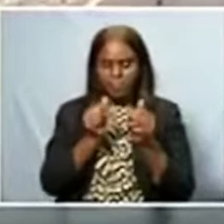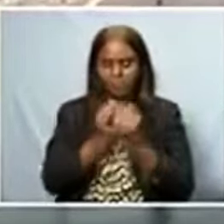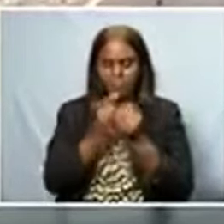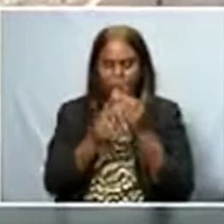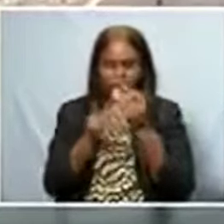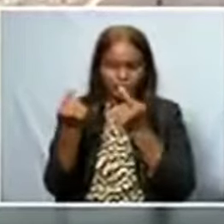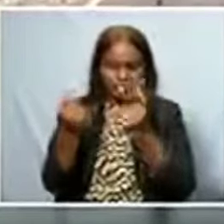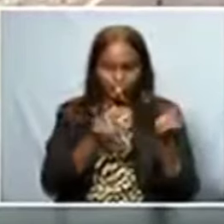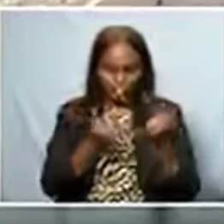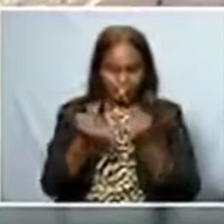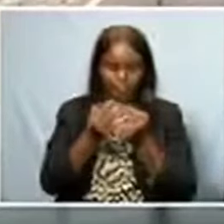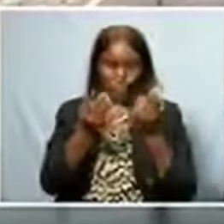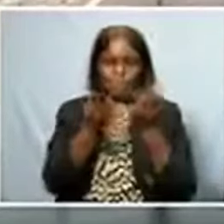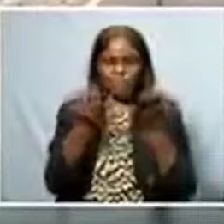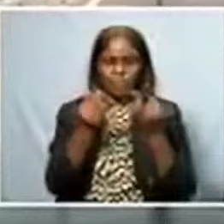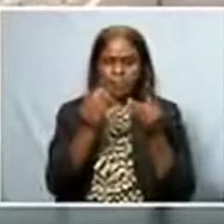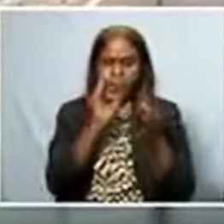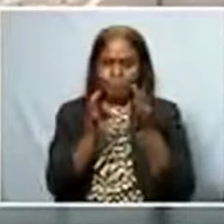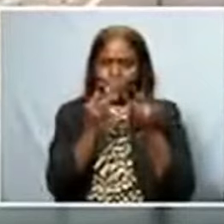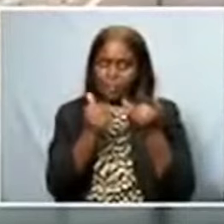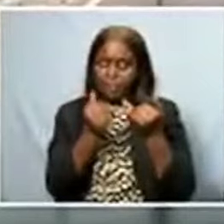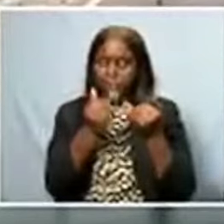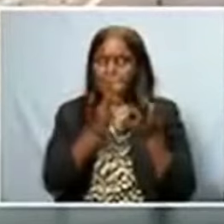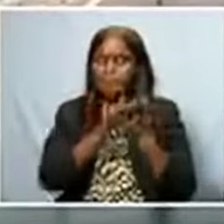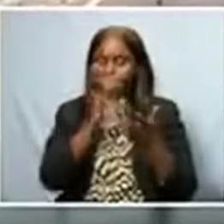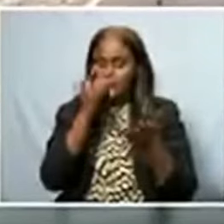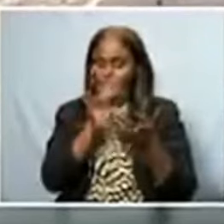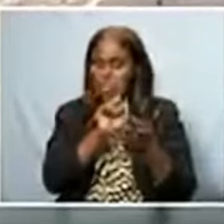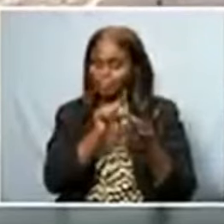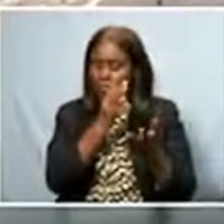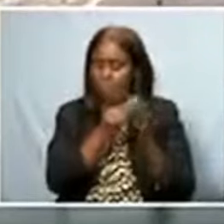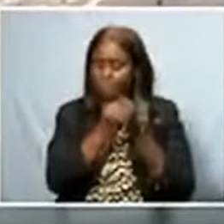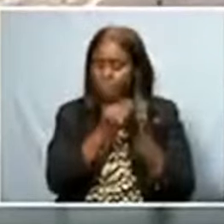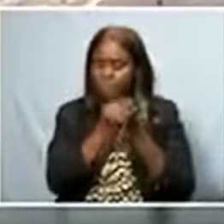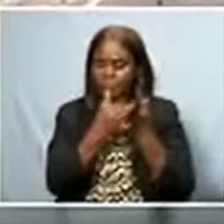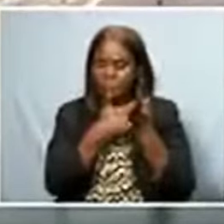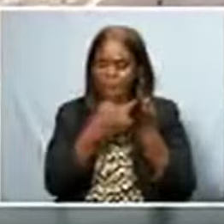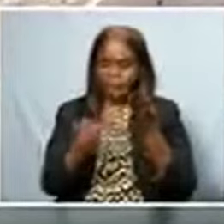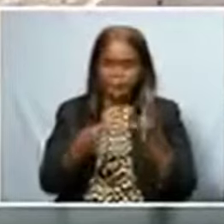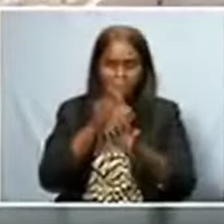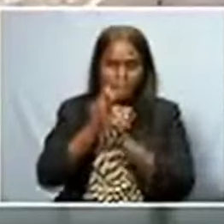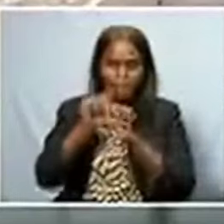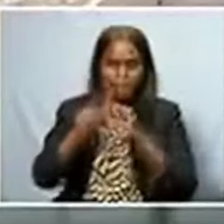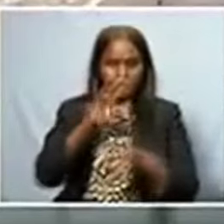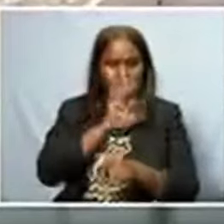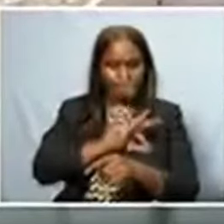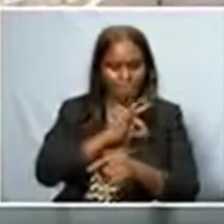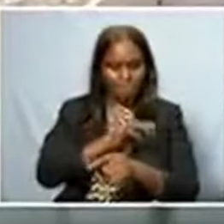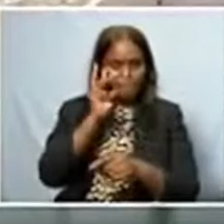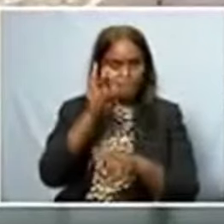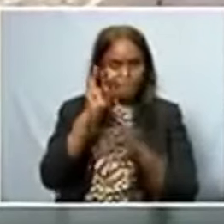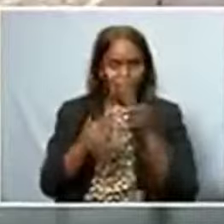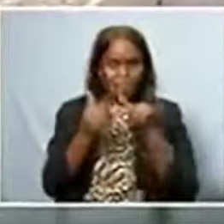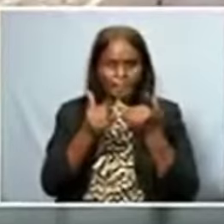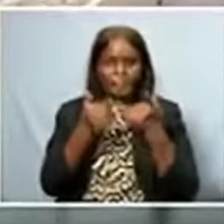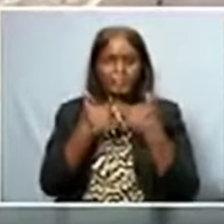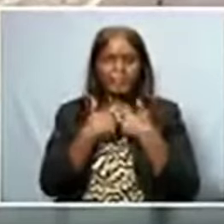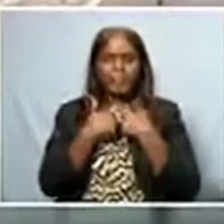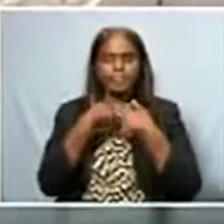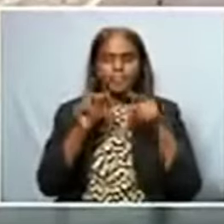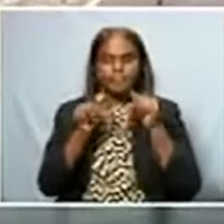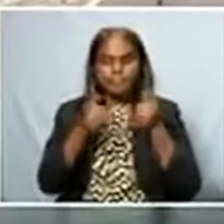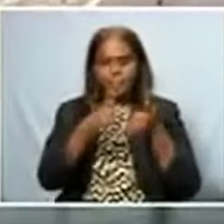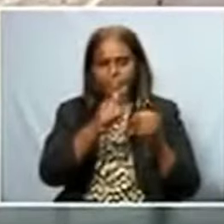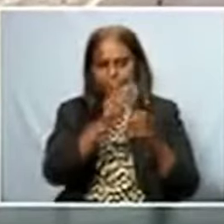a situation where if much of the money has to go to emoluments, we will be having people